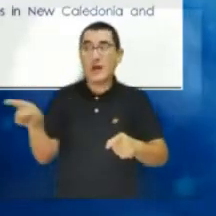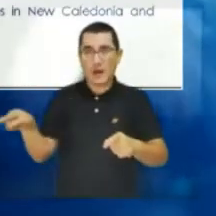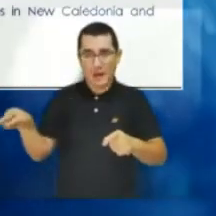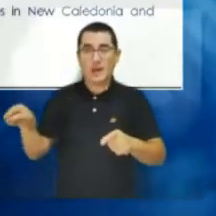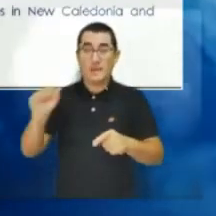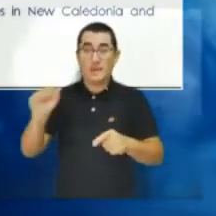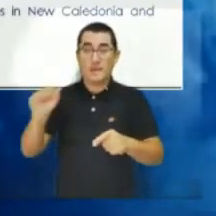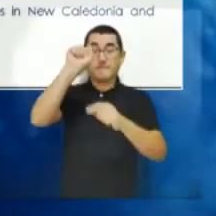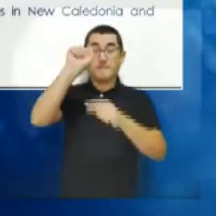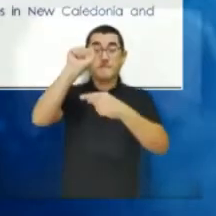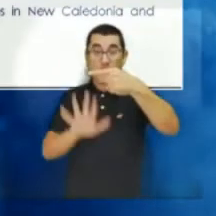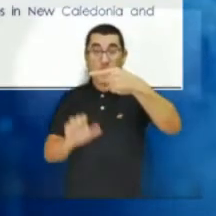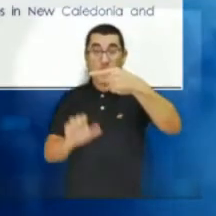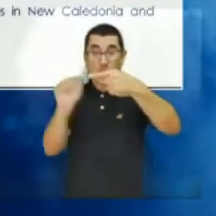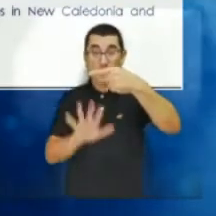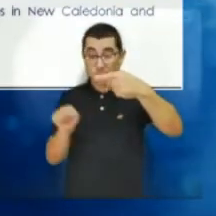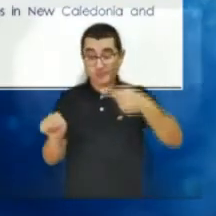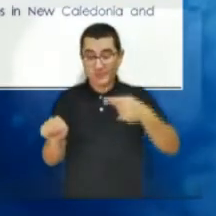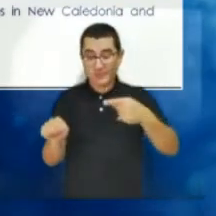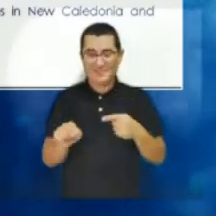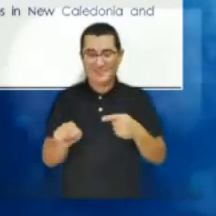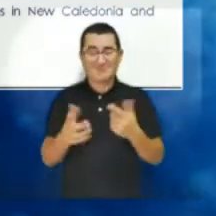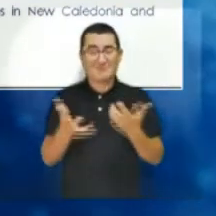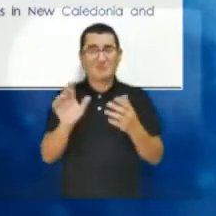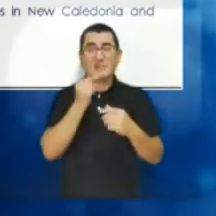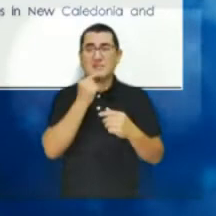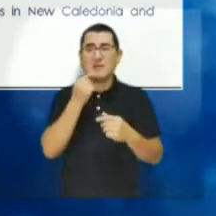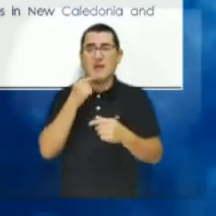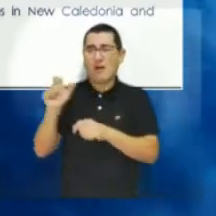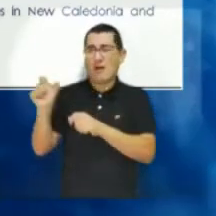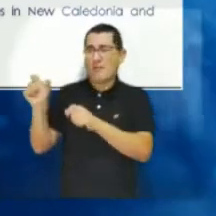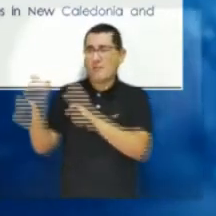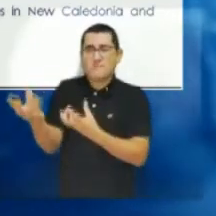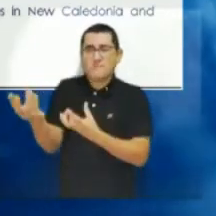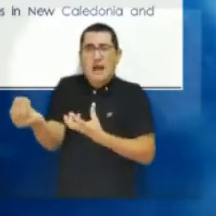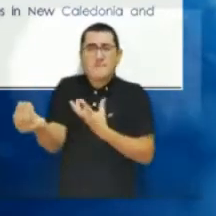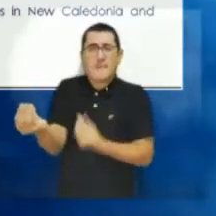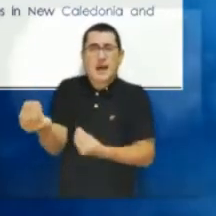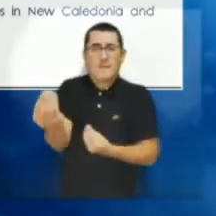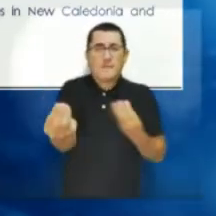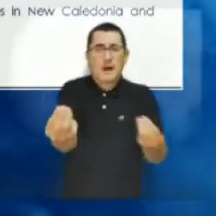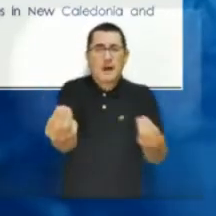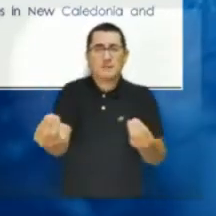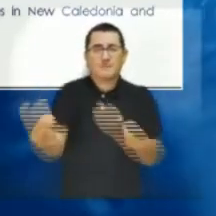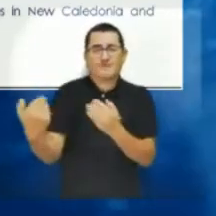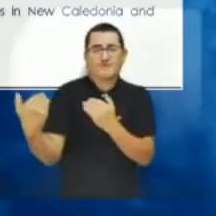are eligible and sworn, and they can report facts to the public prosecutors.